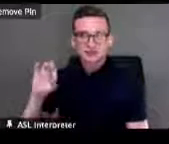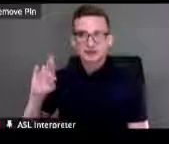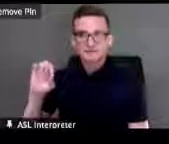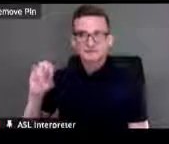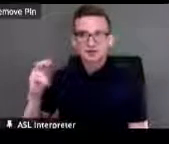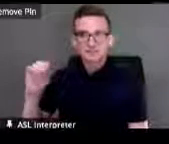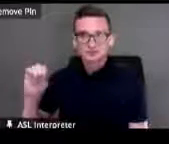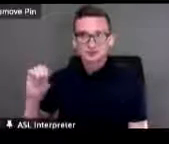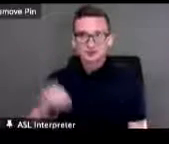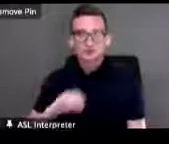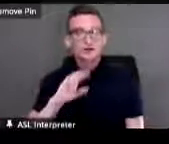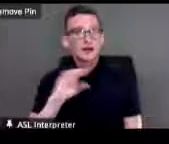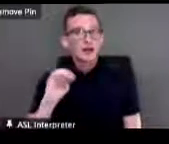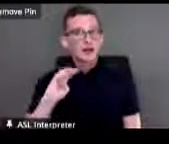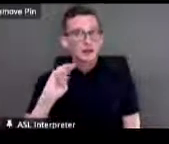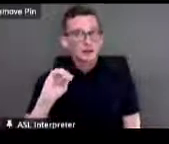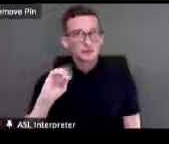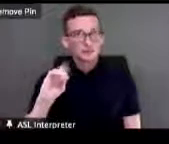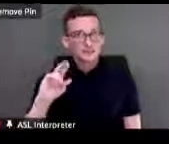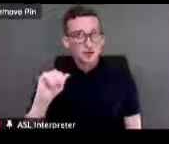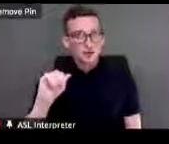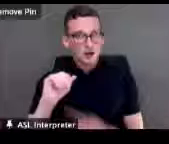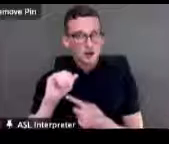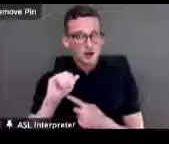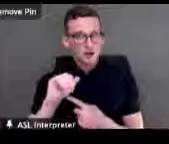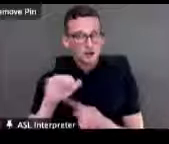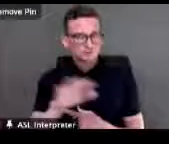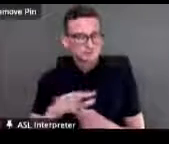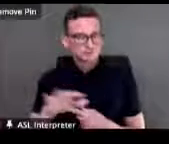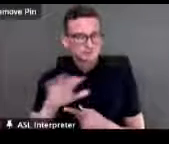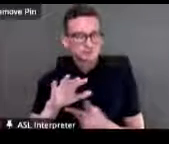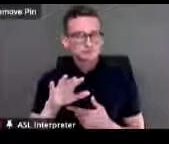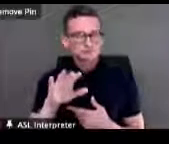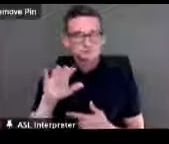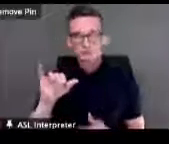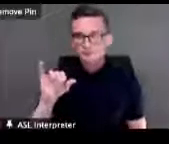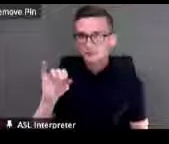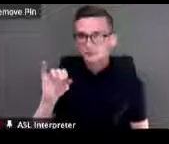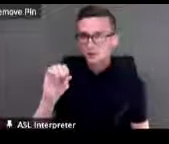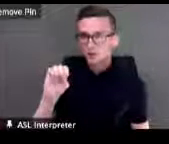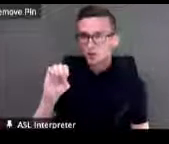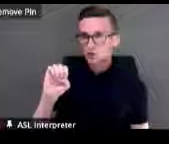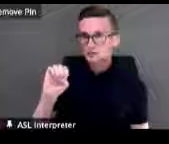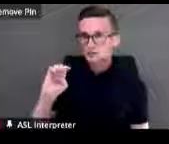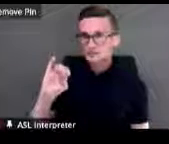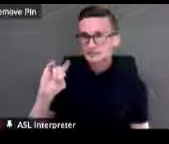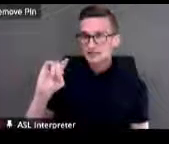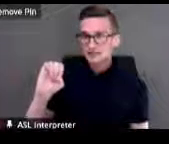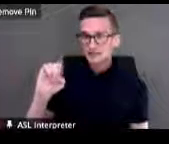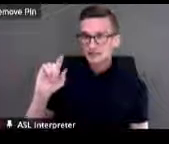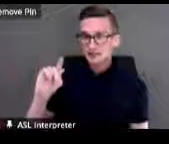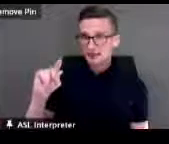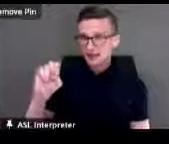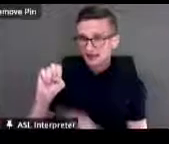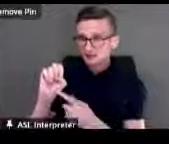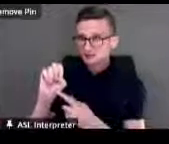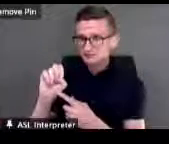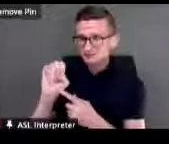Yes. The like Yosemite Lakes, is it? Or is that too far